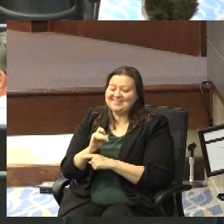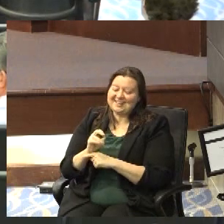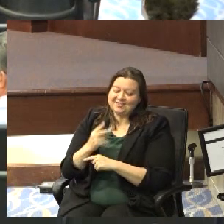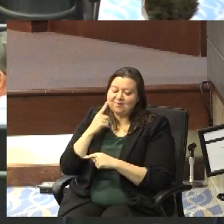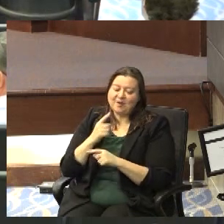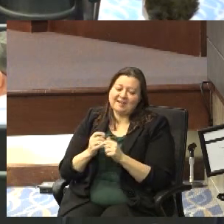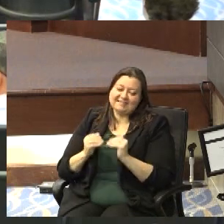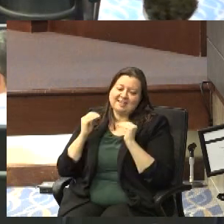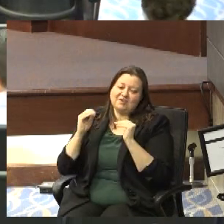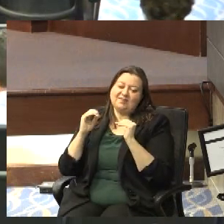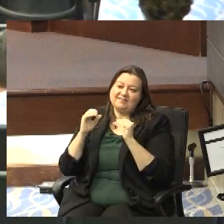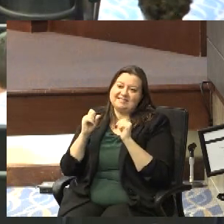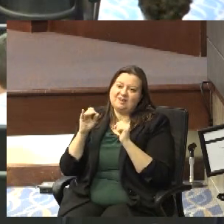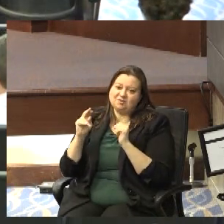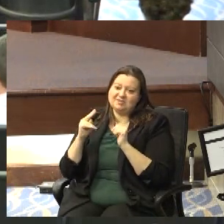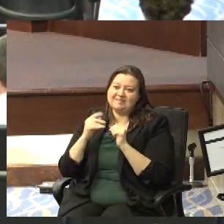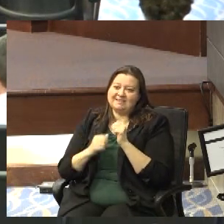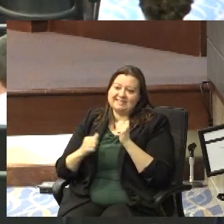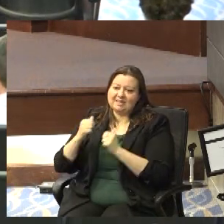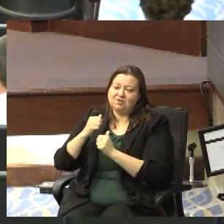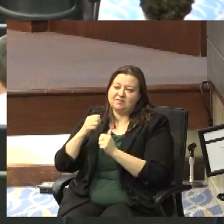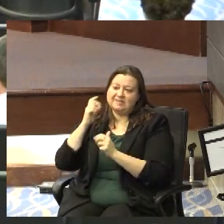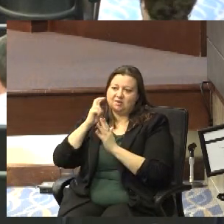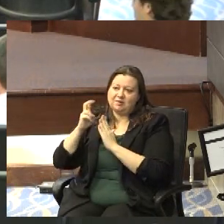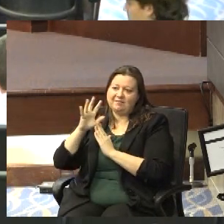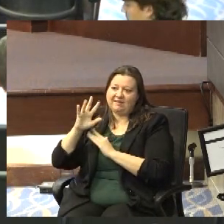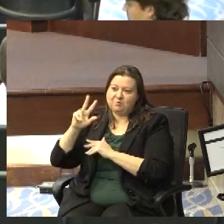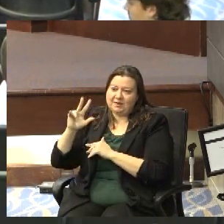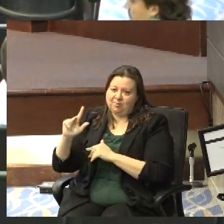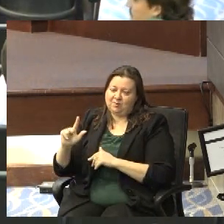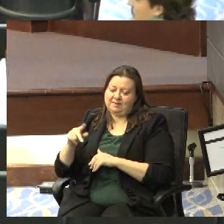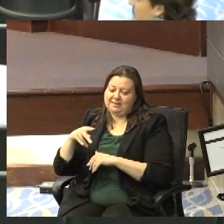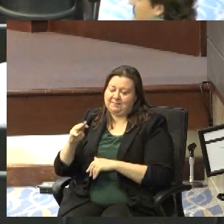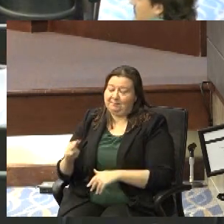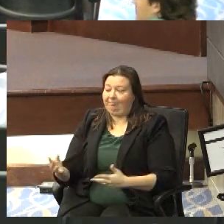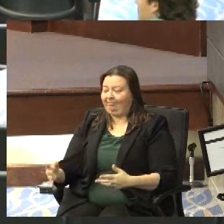as written to the record by the city secretary at 5:23 p.m.